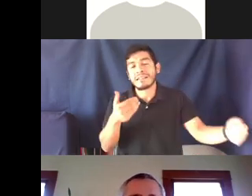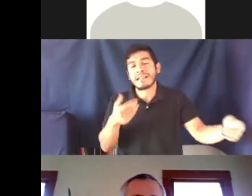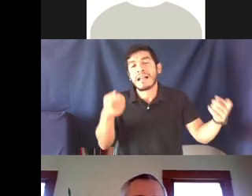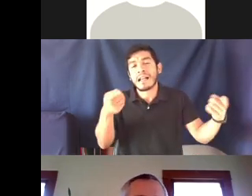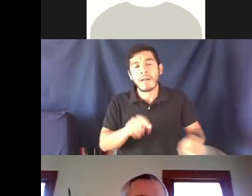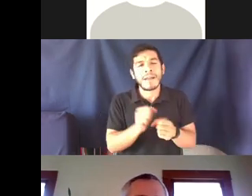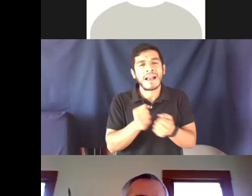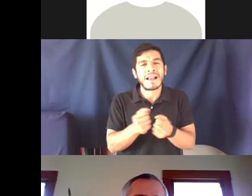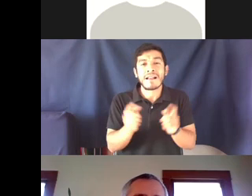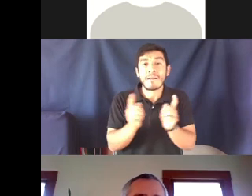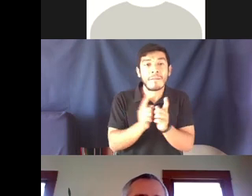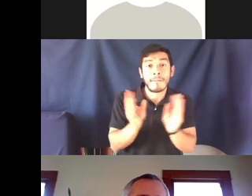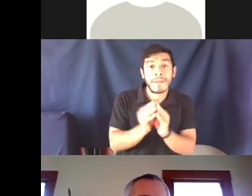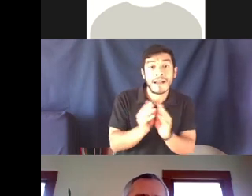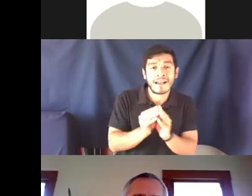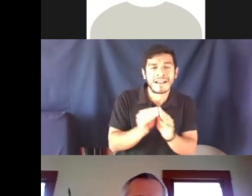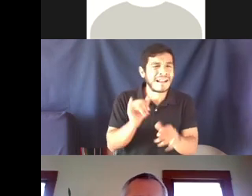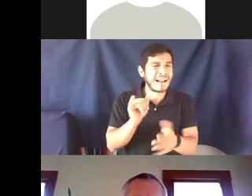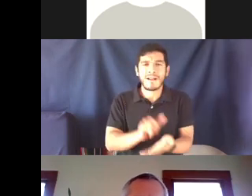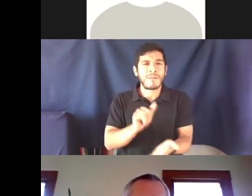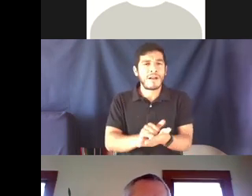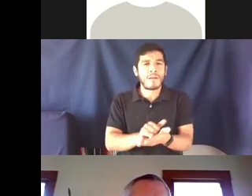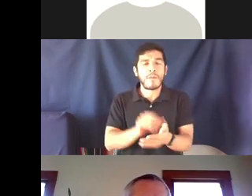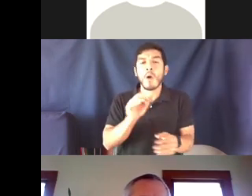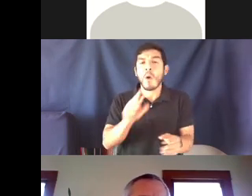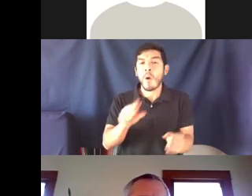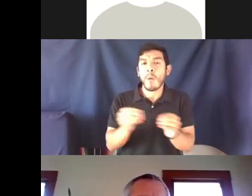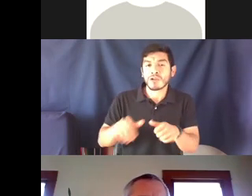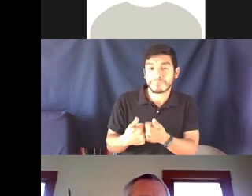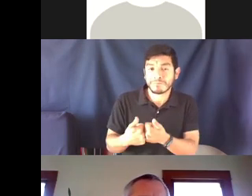impossible, if not more challenging. You can go to the next slide.